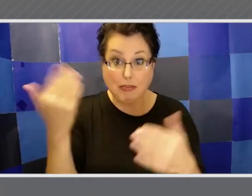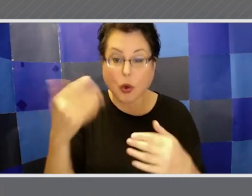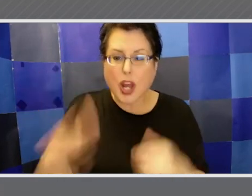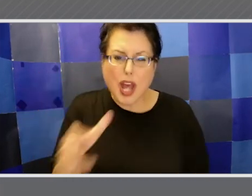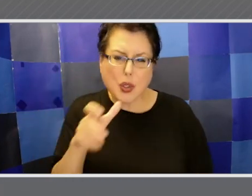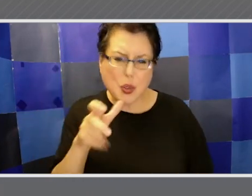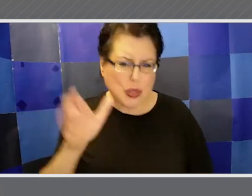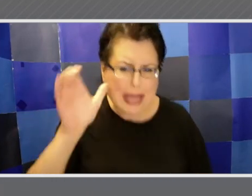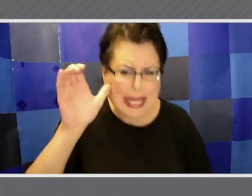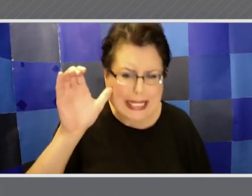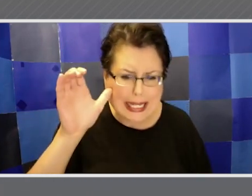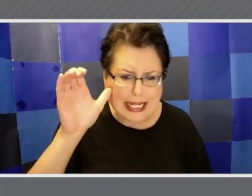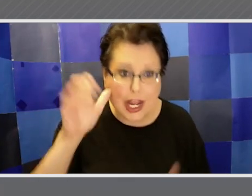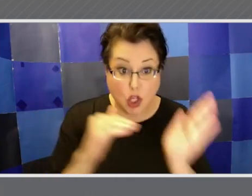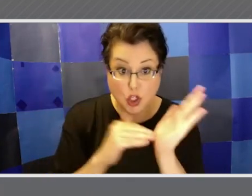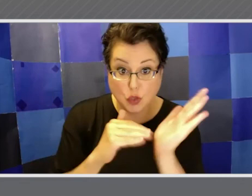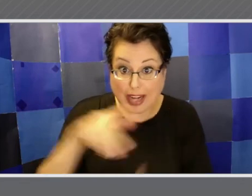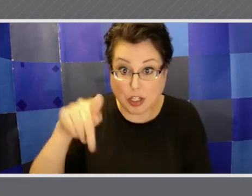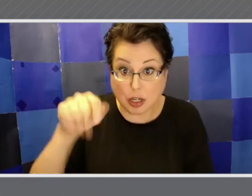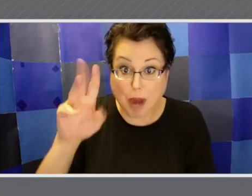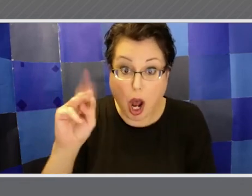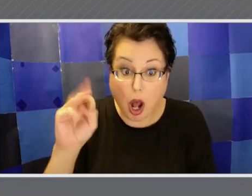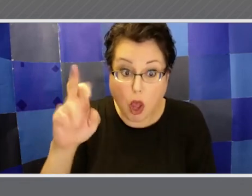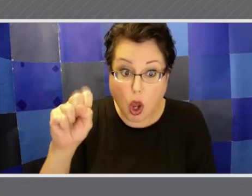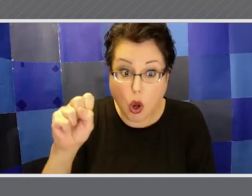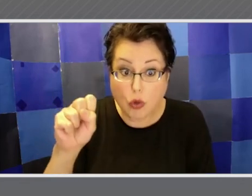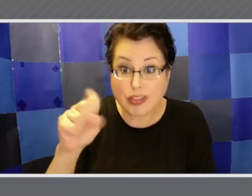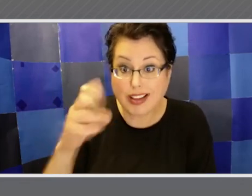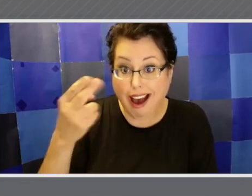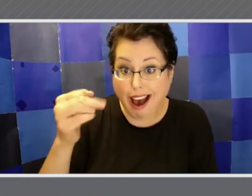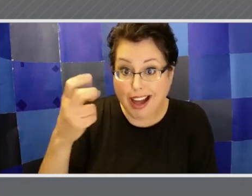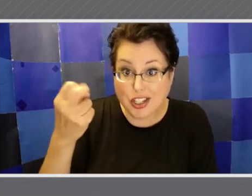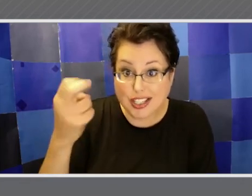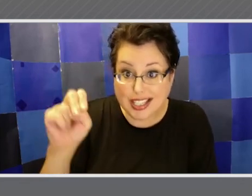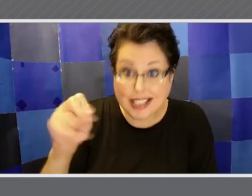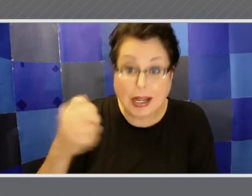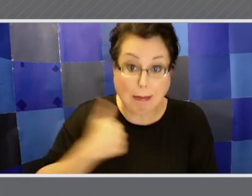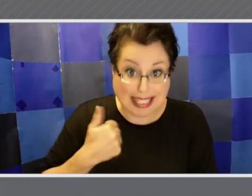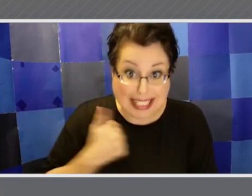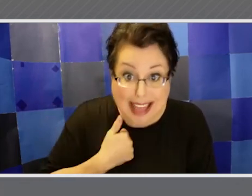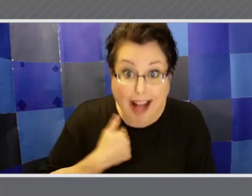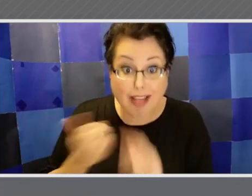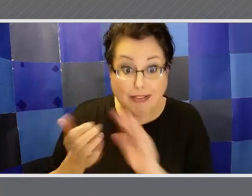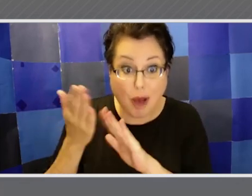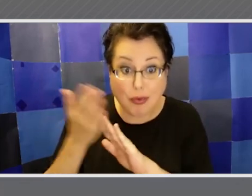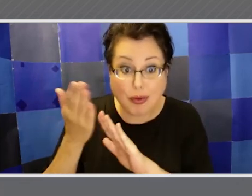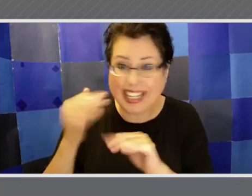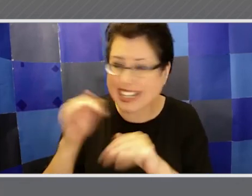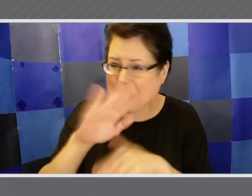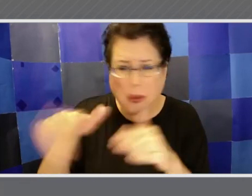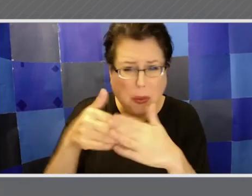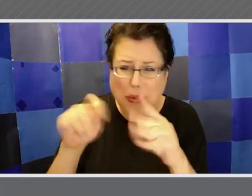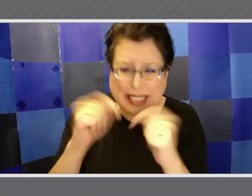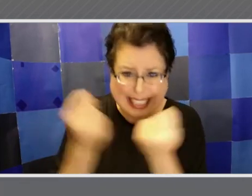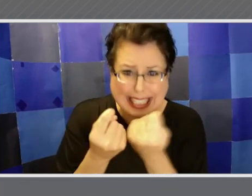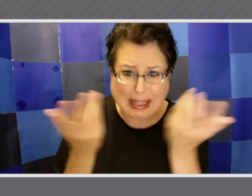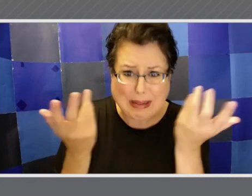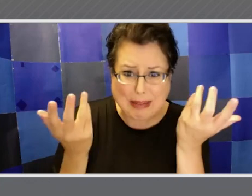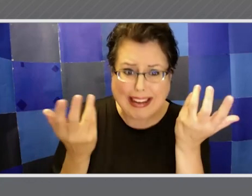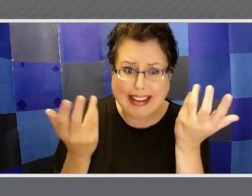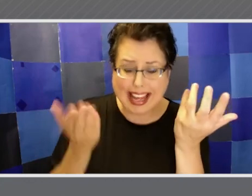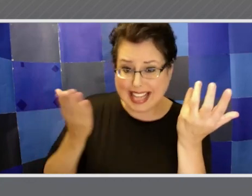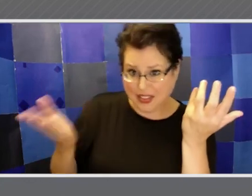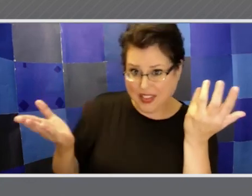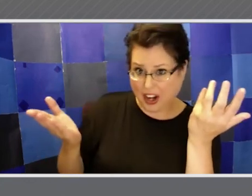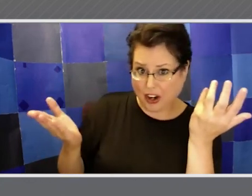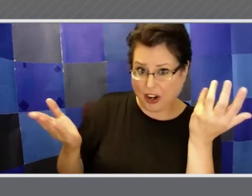Director Paulos, Assistant Director Hutchinson for capital, myself for operating, all of our teams, community affairs,